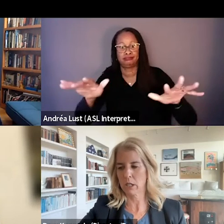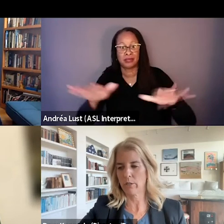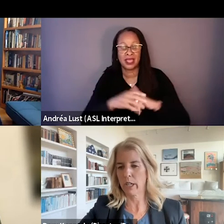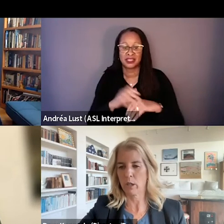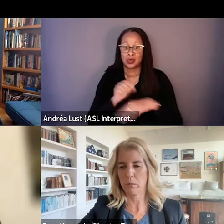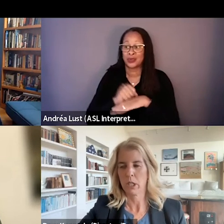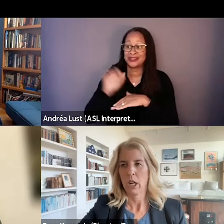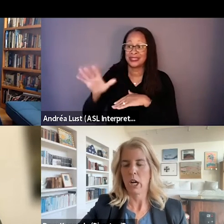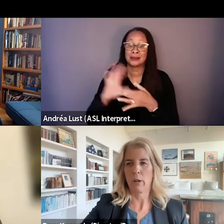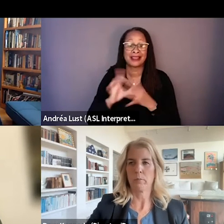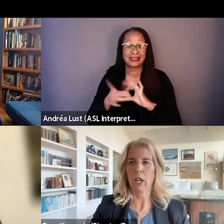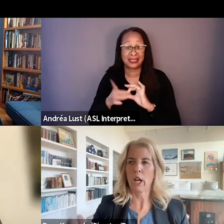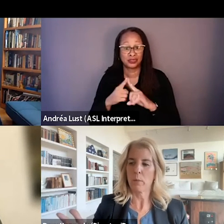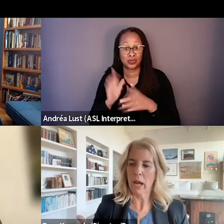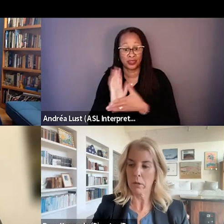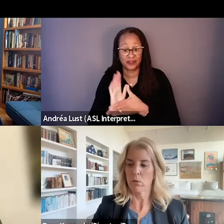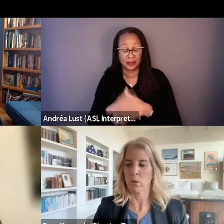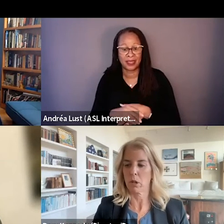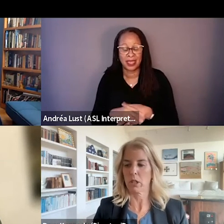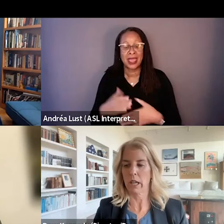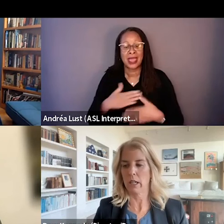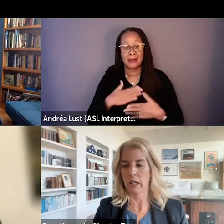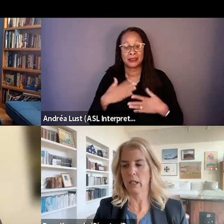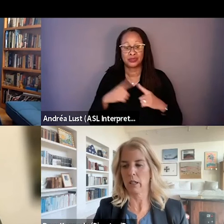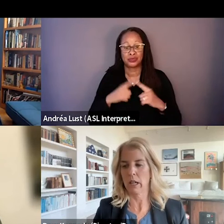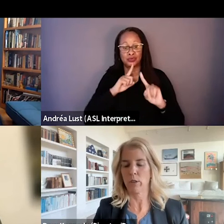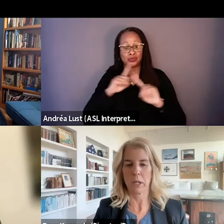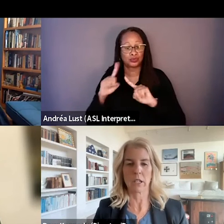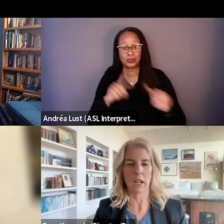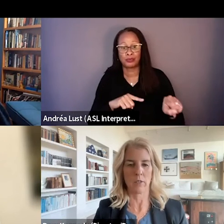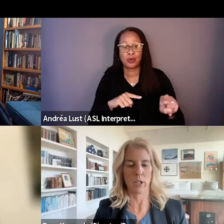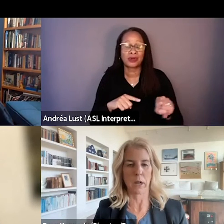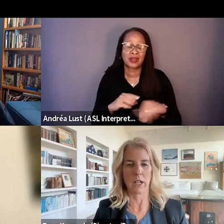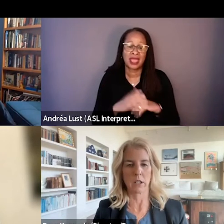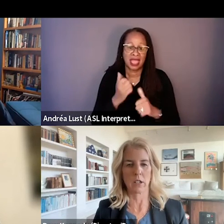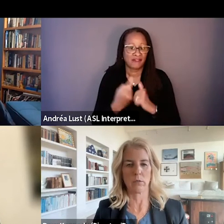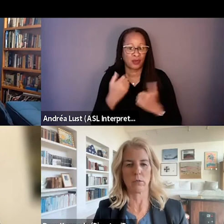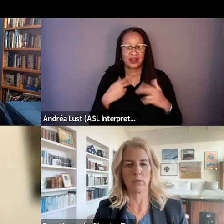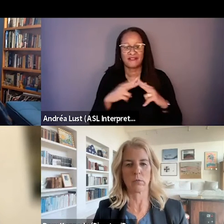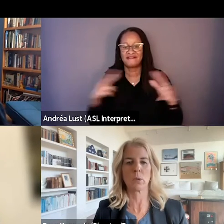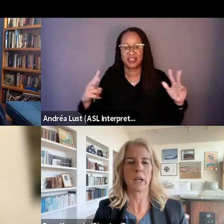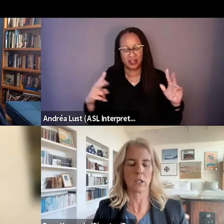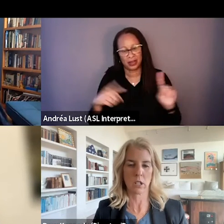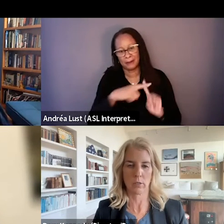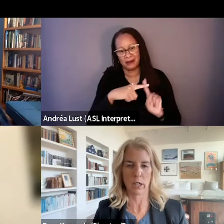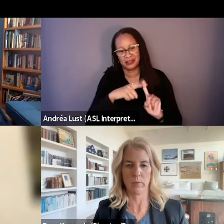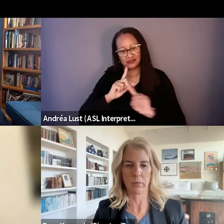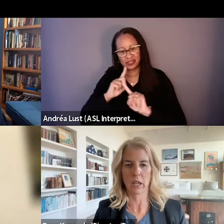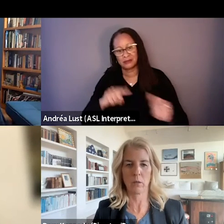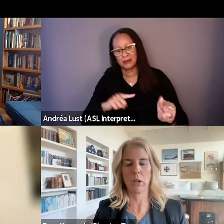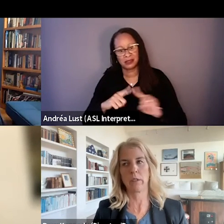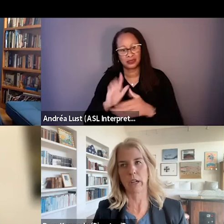them links to the film. And I am happy to report that everybody's had a very positive response to the